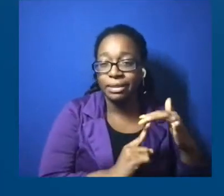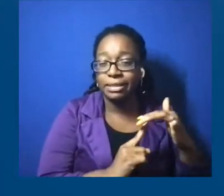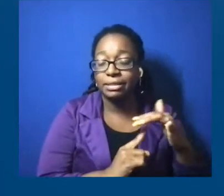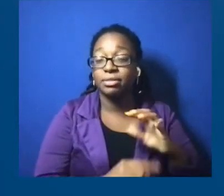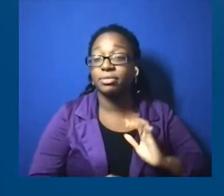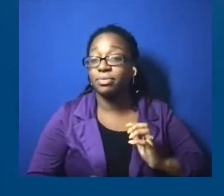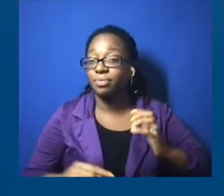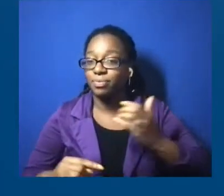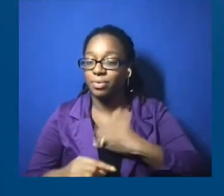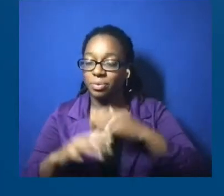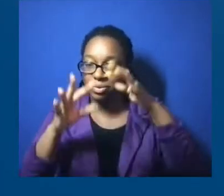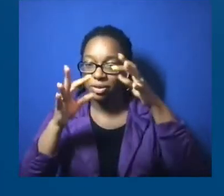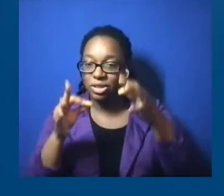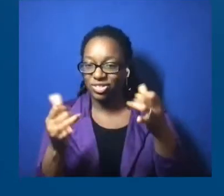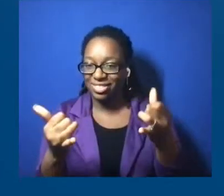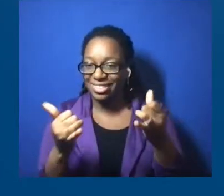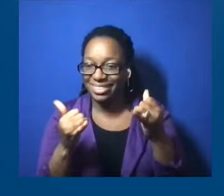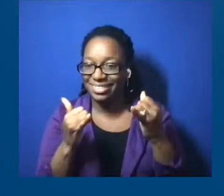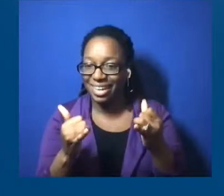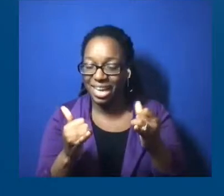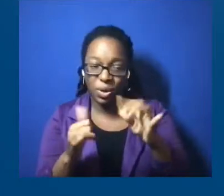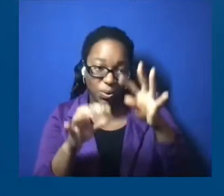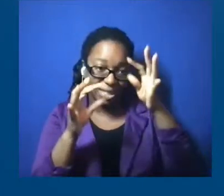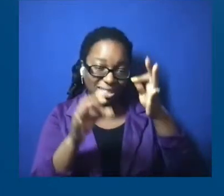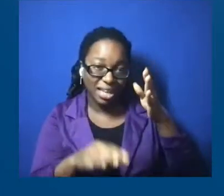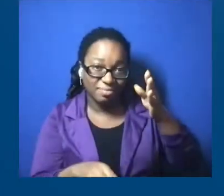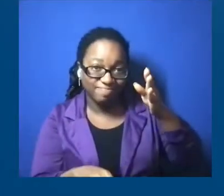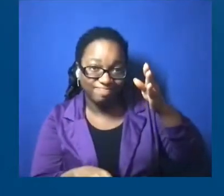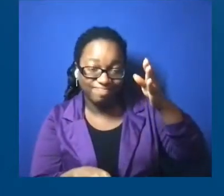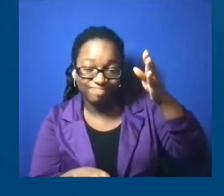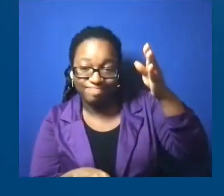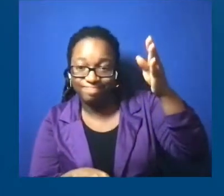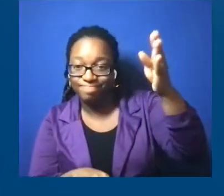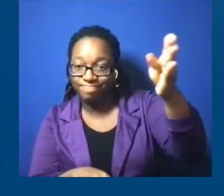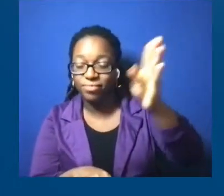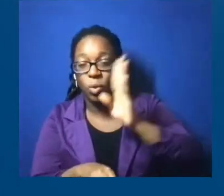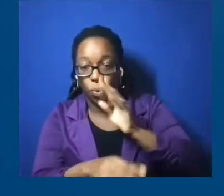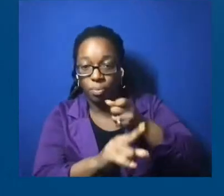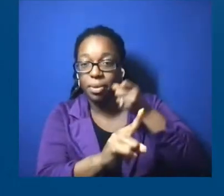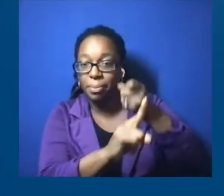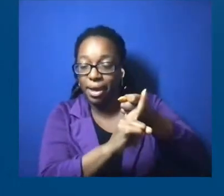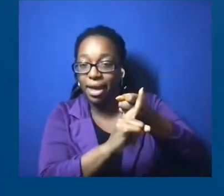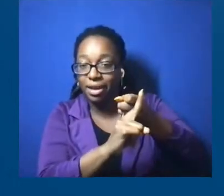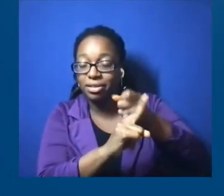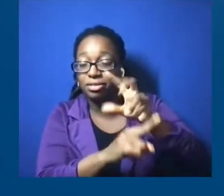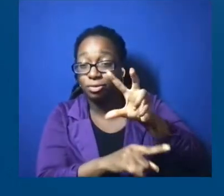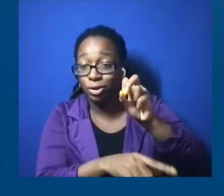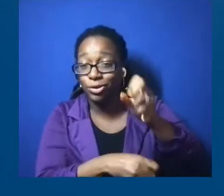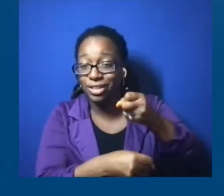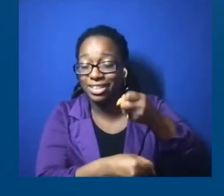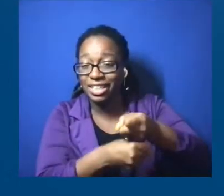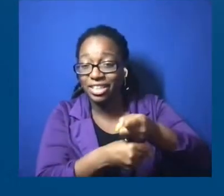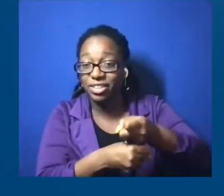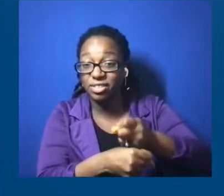today are going to determine the future of our nation and the future of your generation for the next 30 years. Not a